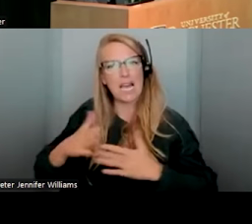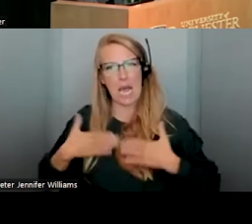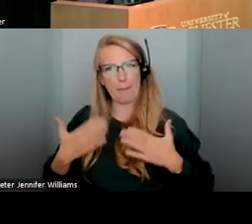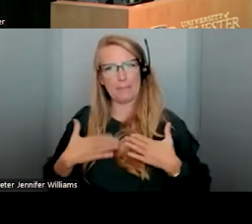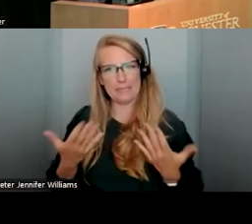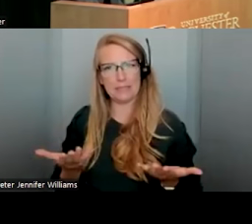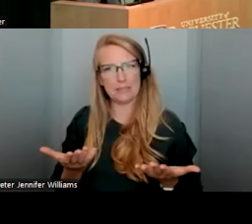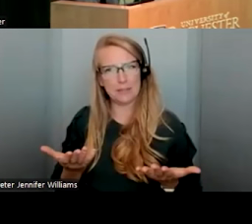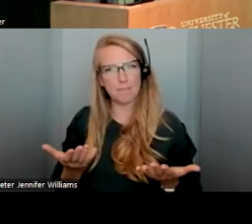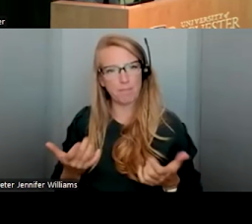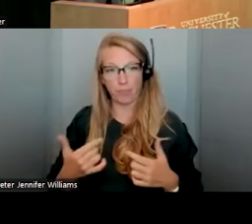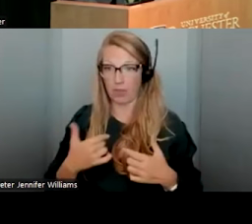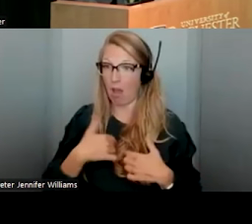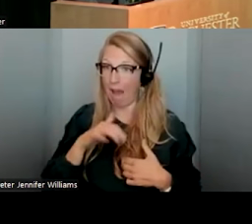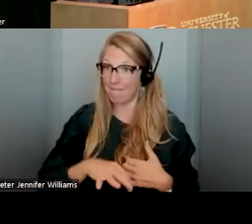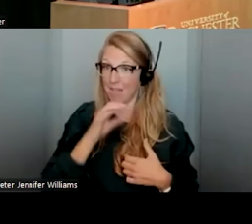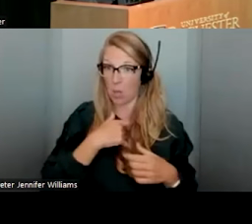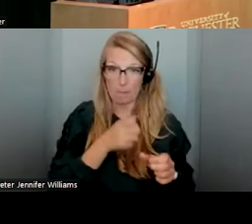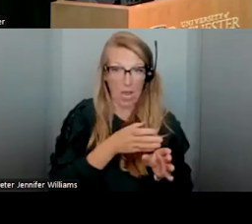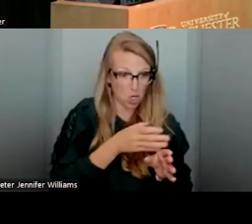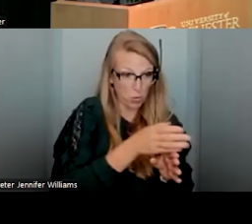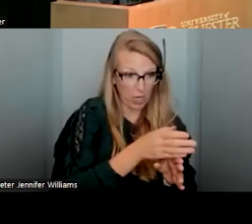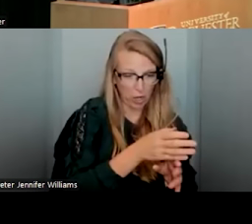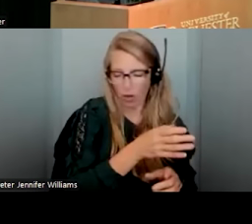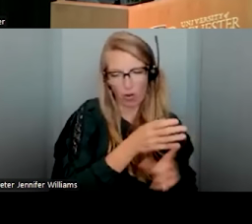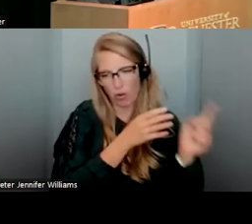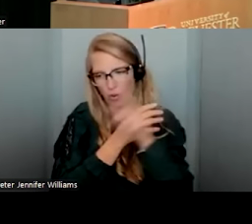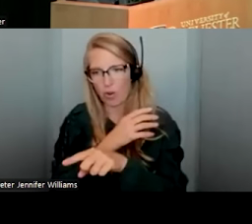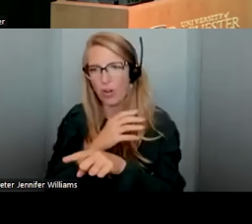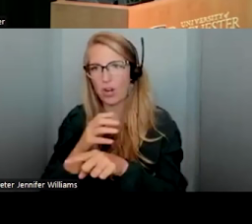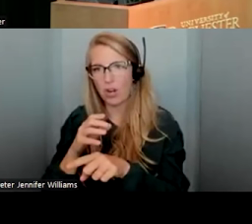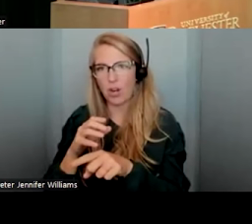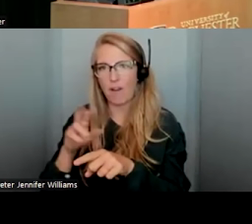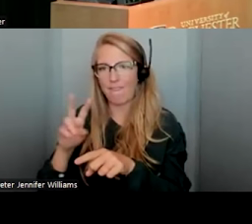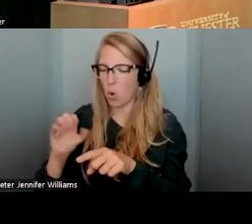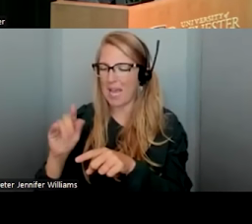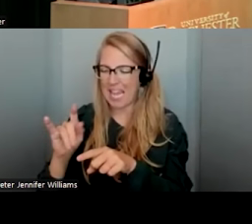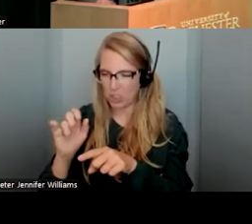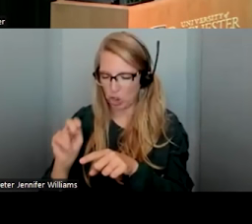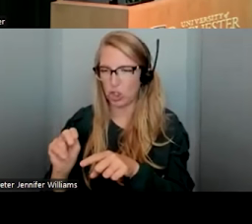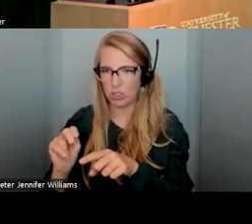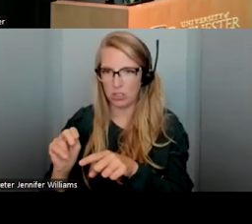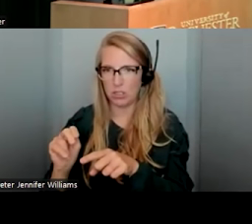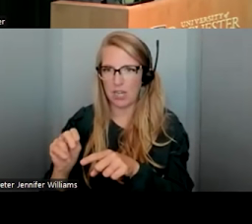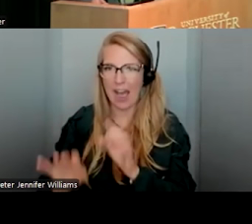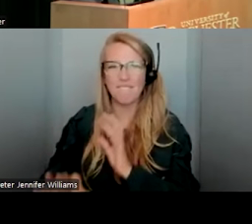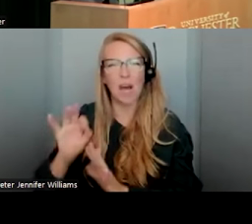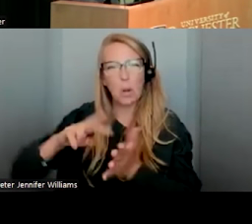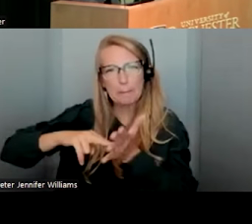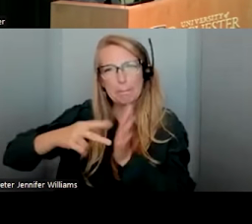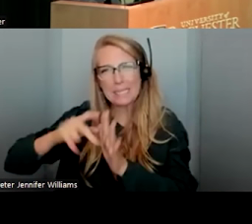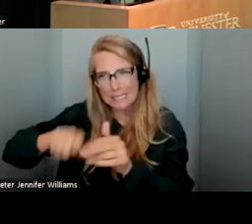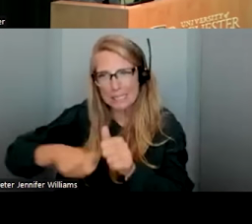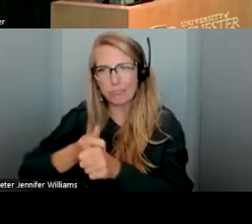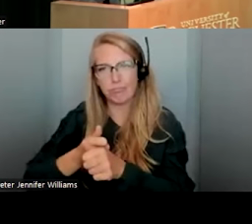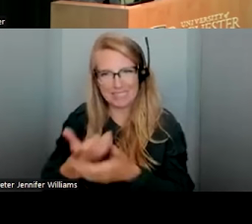Because I found my career, my vocation at University of Rochester happy, because I found meaning in it. And